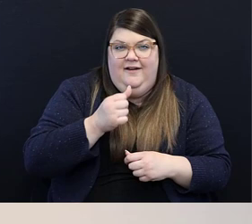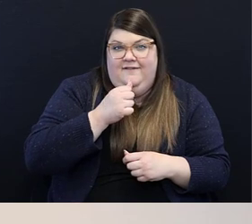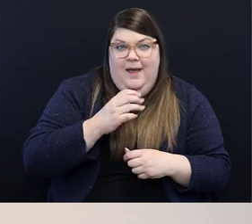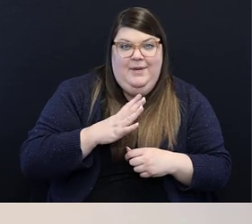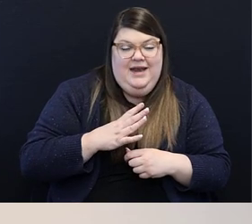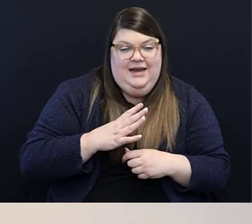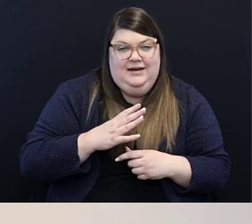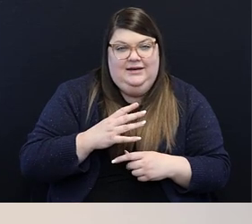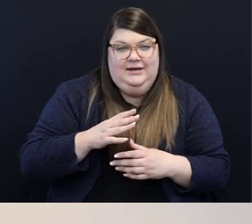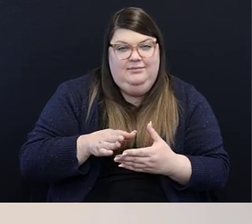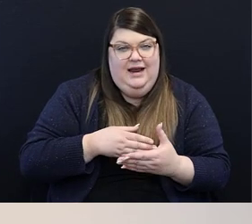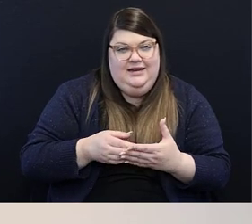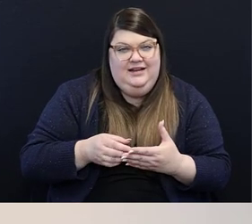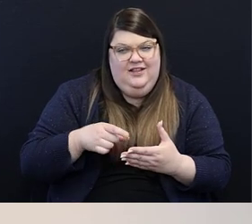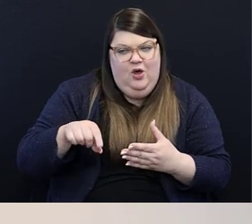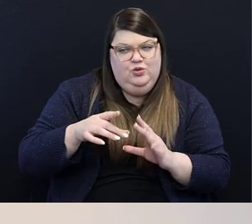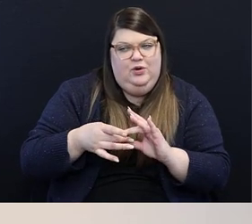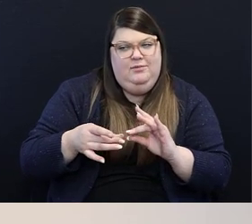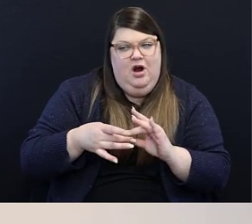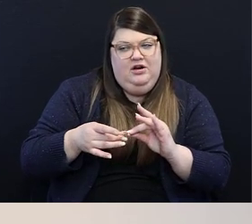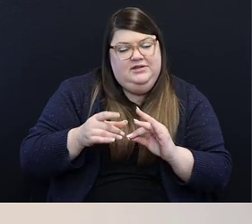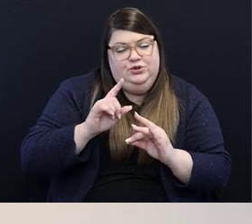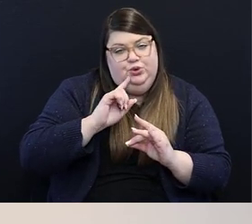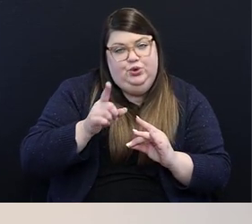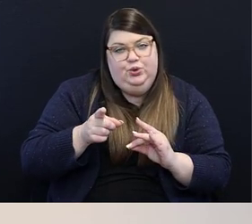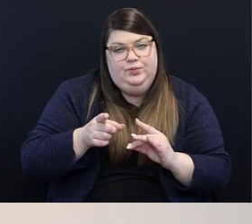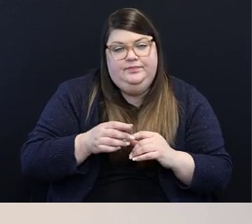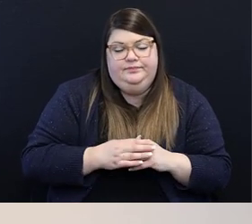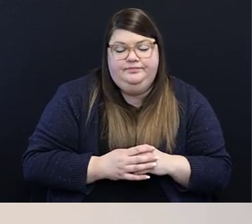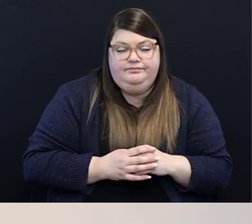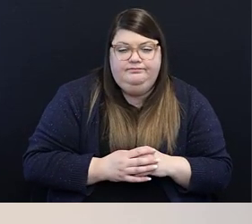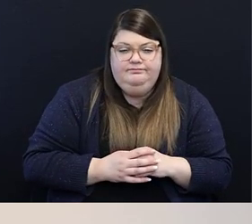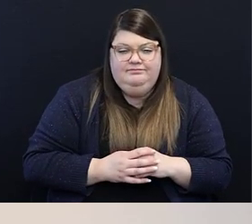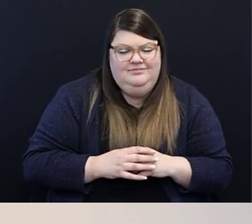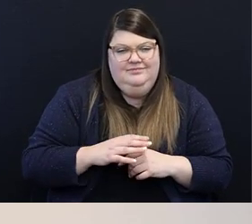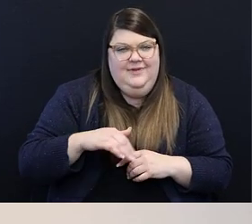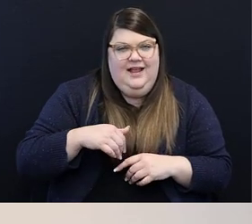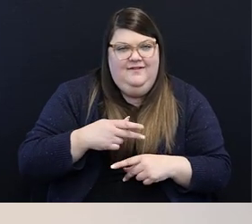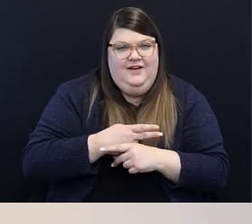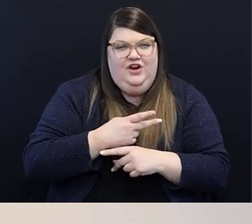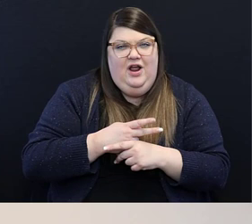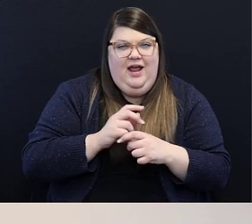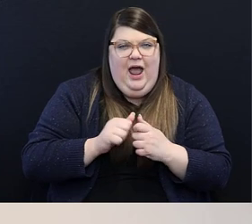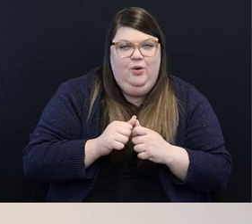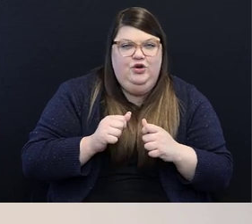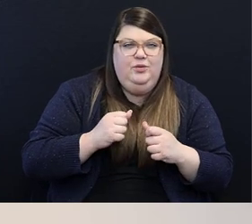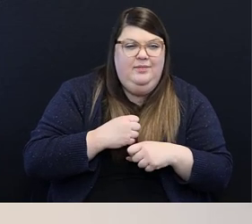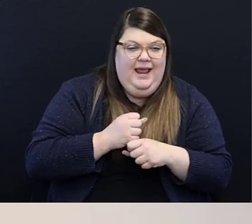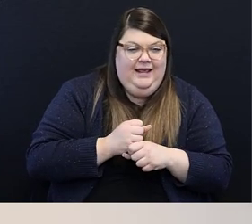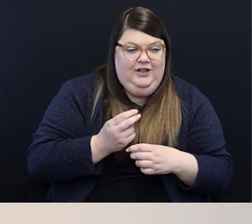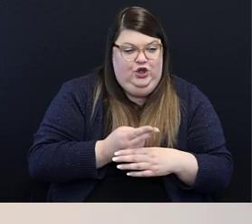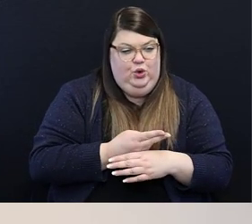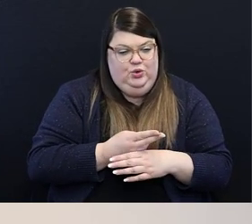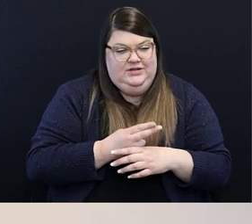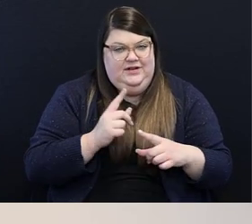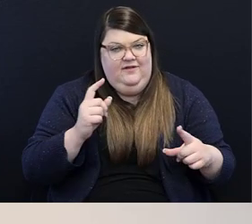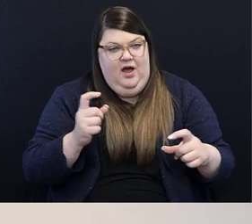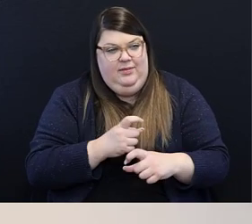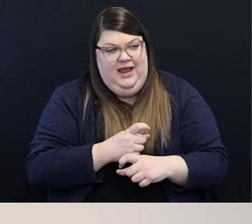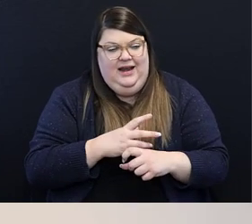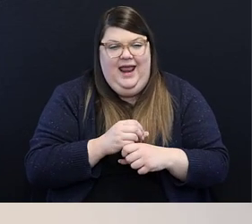those were remarks that were on point. But and I hadn't figured out how to complicate the use and critique of pink